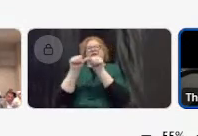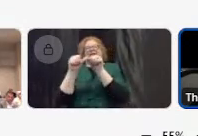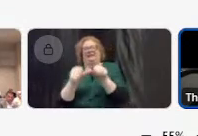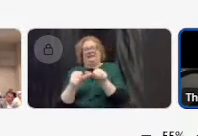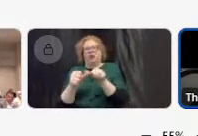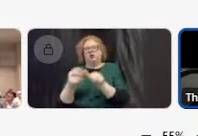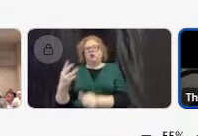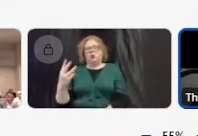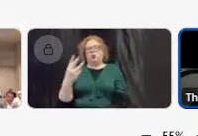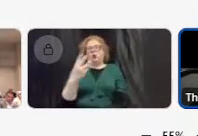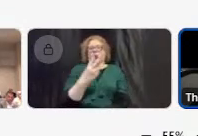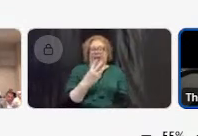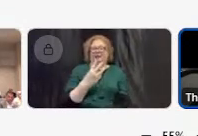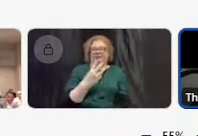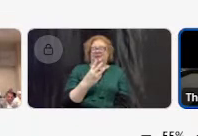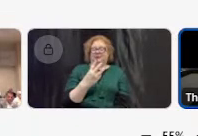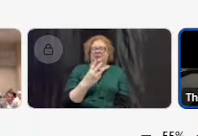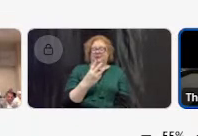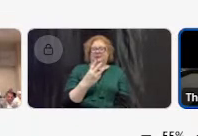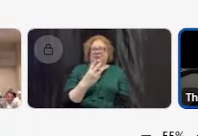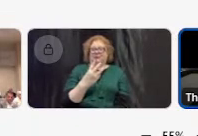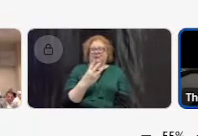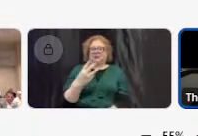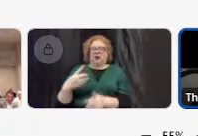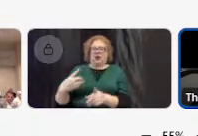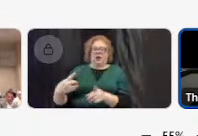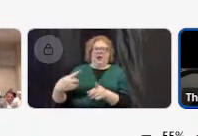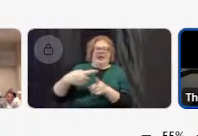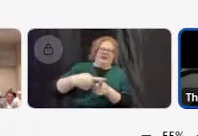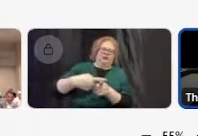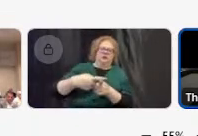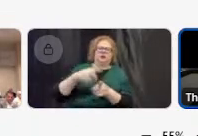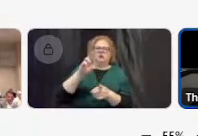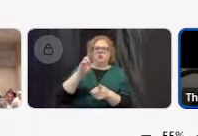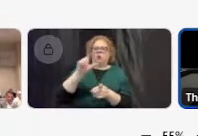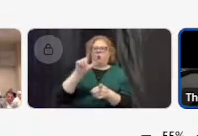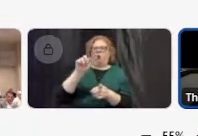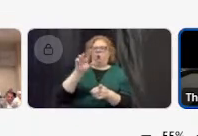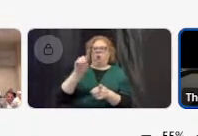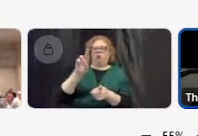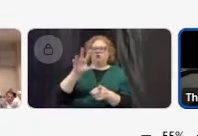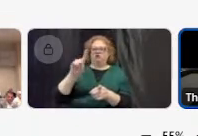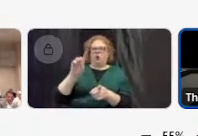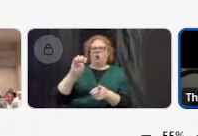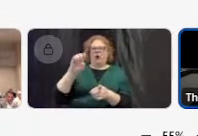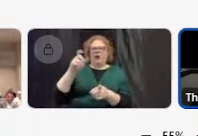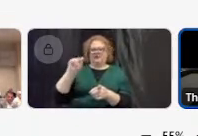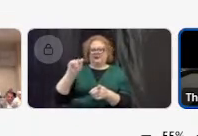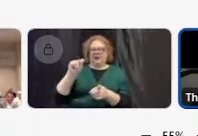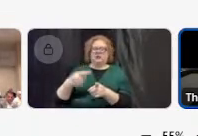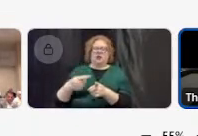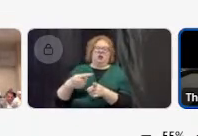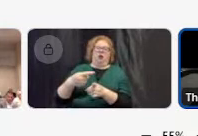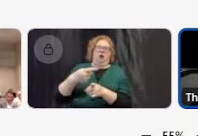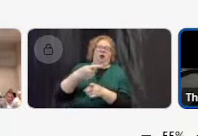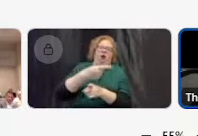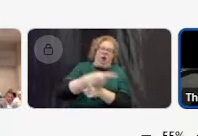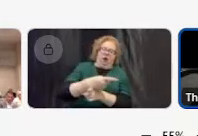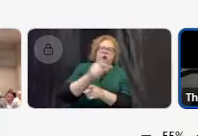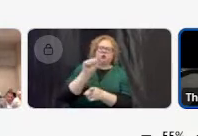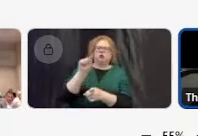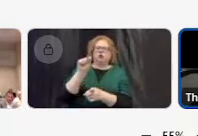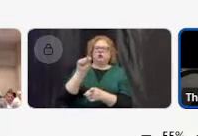west all the way to intersecting a Rolling Road extension and then further west Stewart Road.